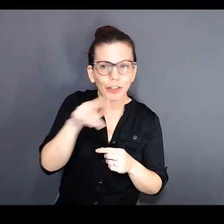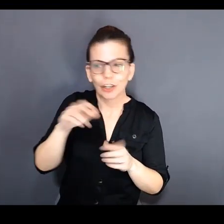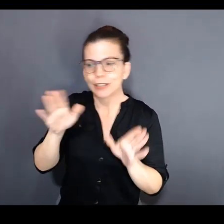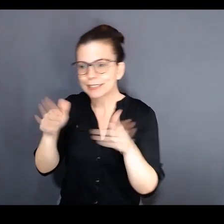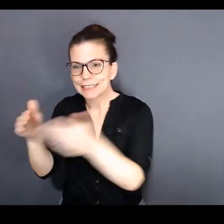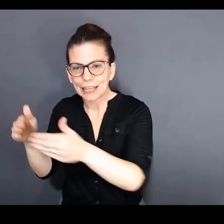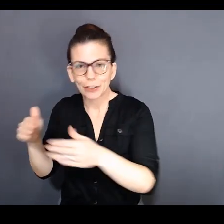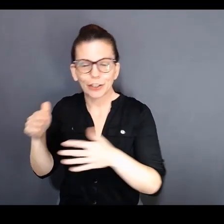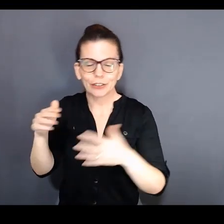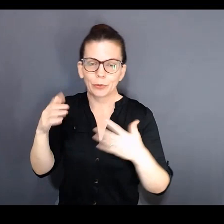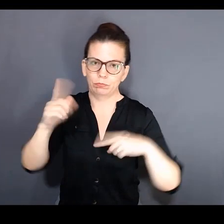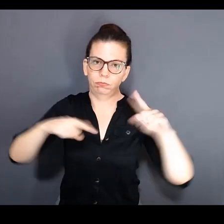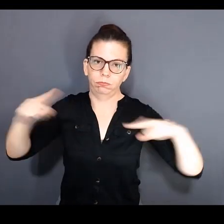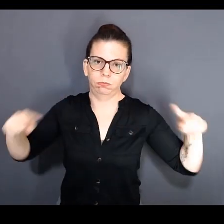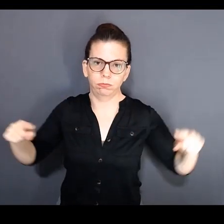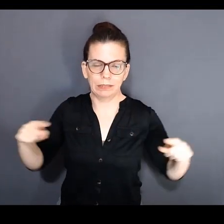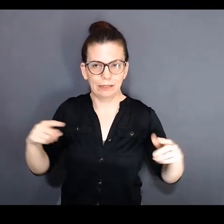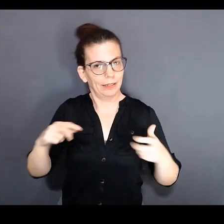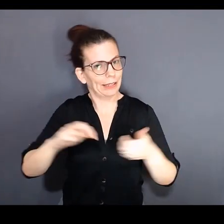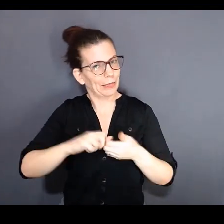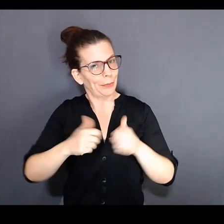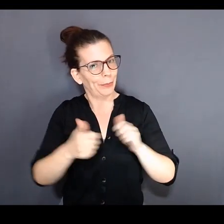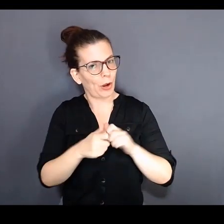and whatnot, I guess